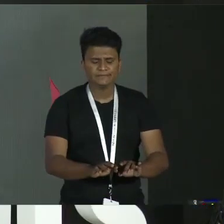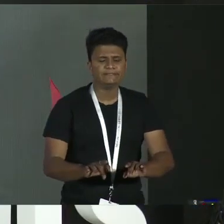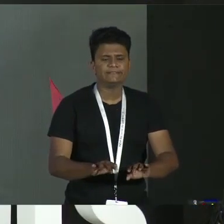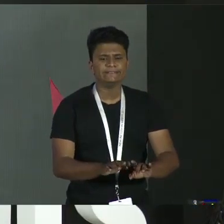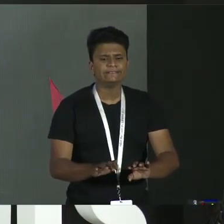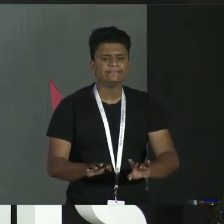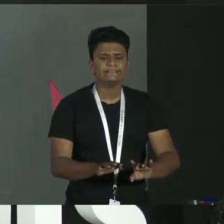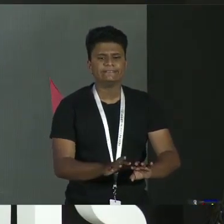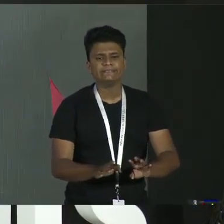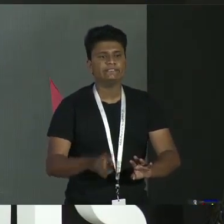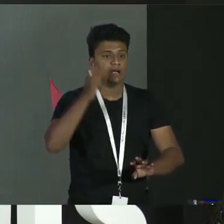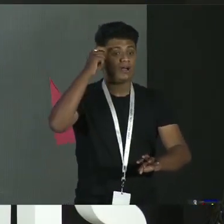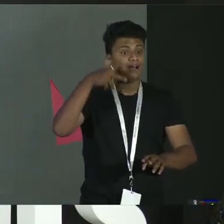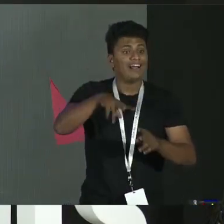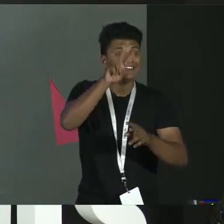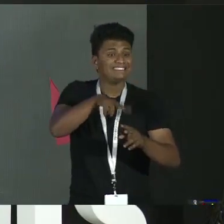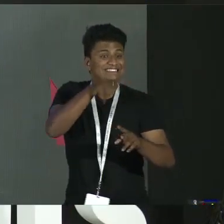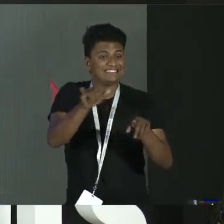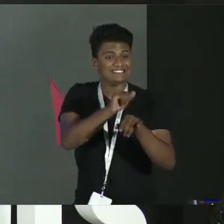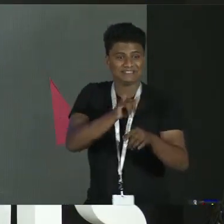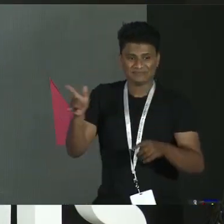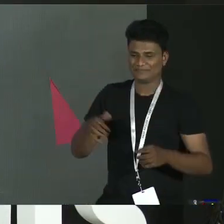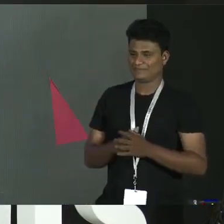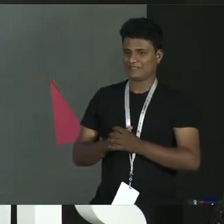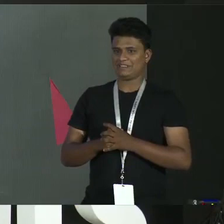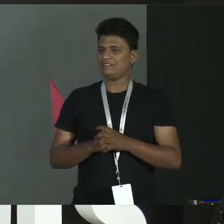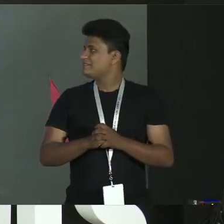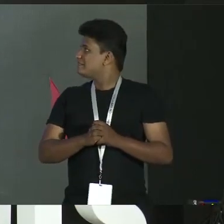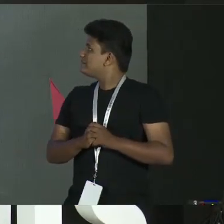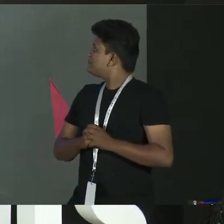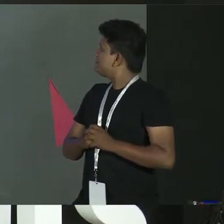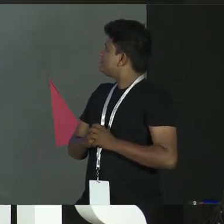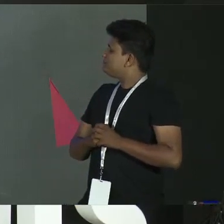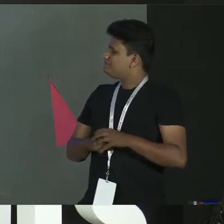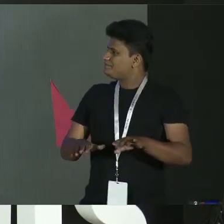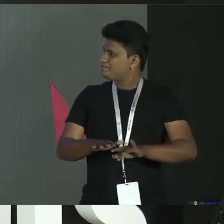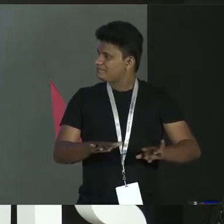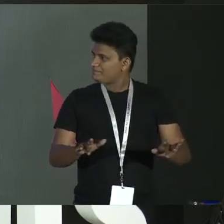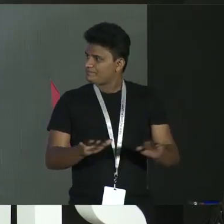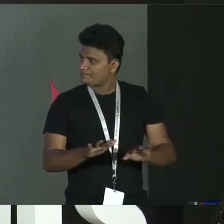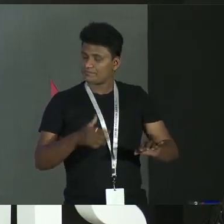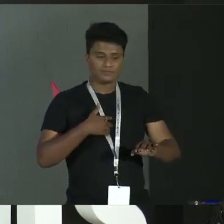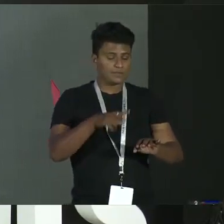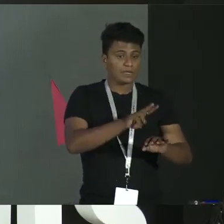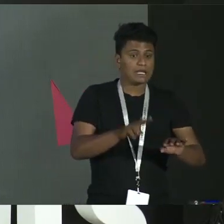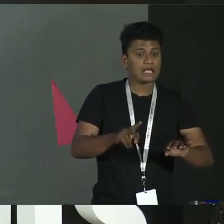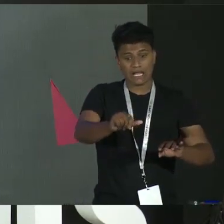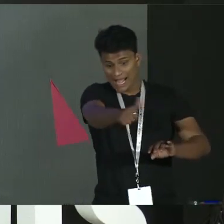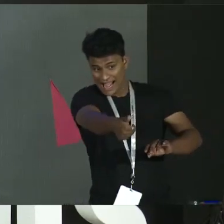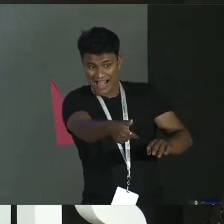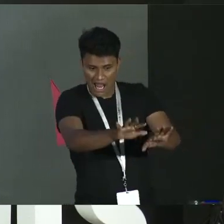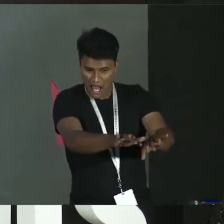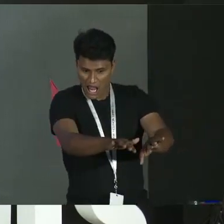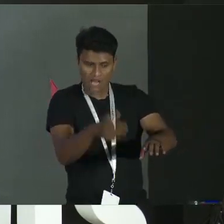display. Digital dots are popping up, and by running my fingers over them, I'm able to read what someone is writing.